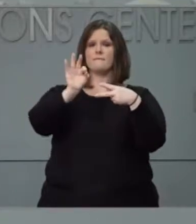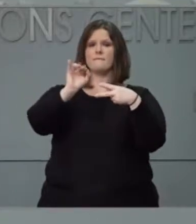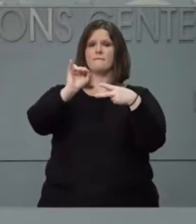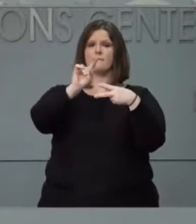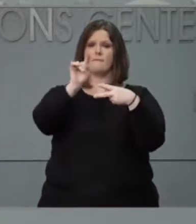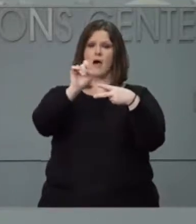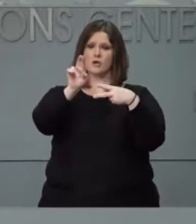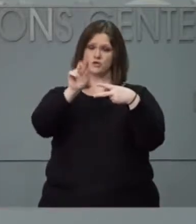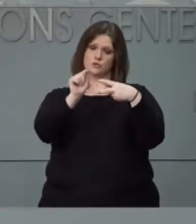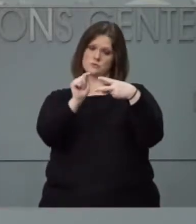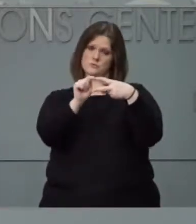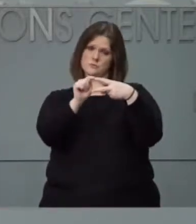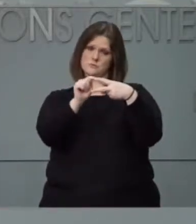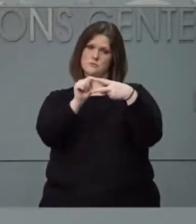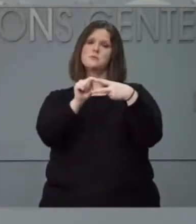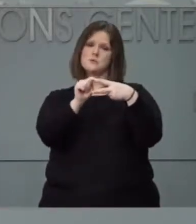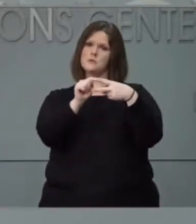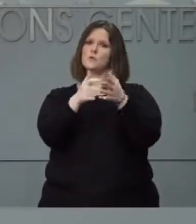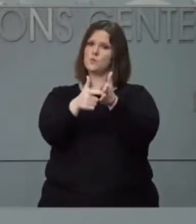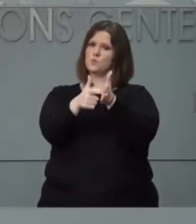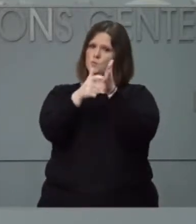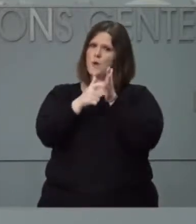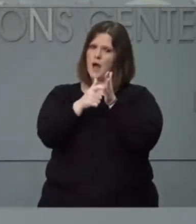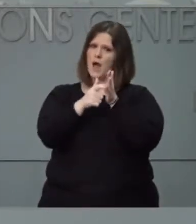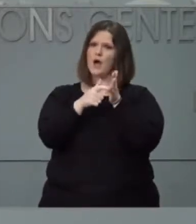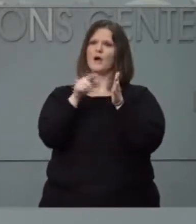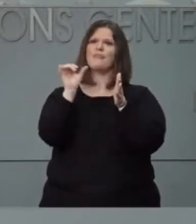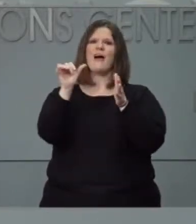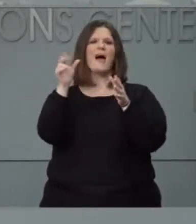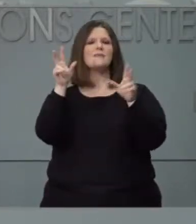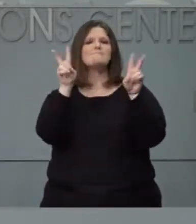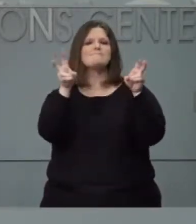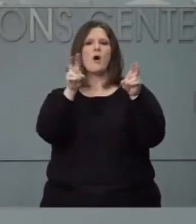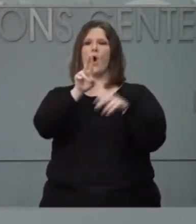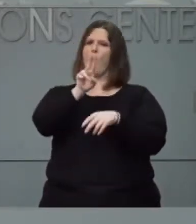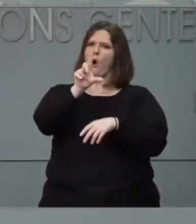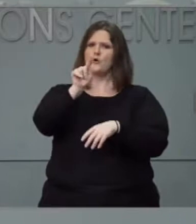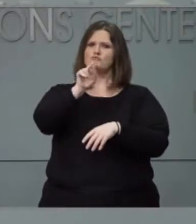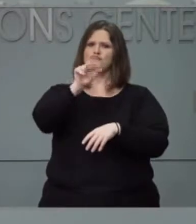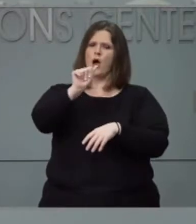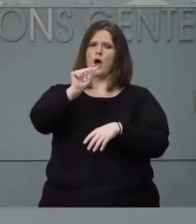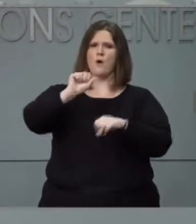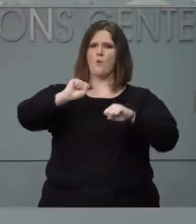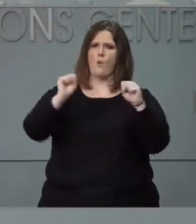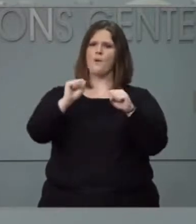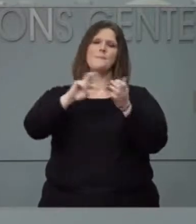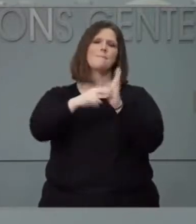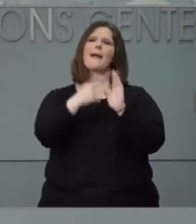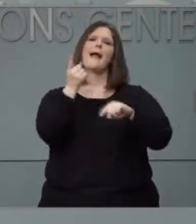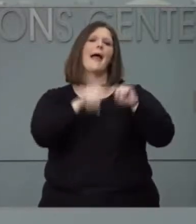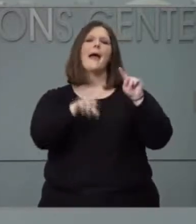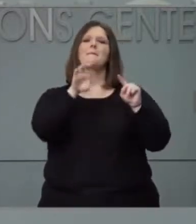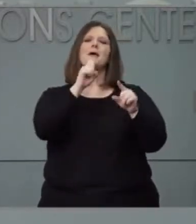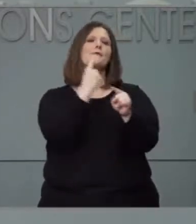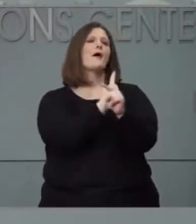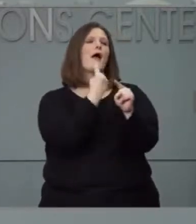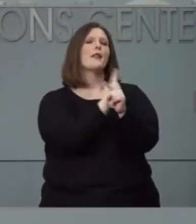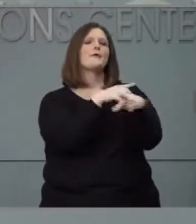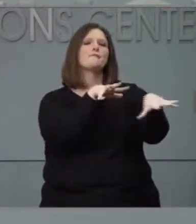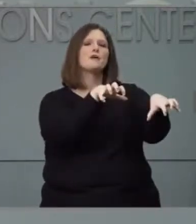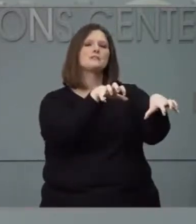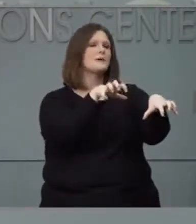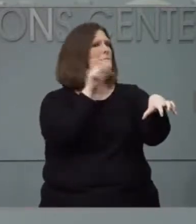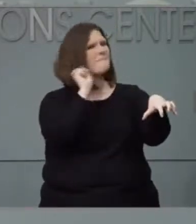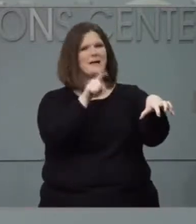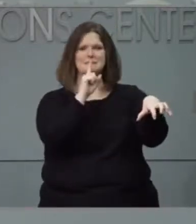particular, is one that requires what everyone's been talking about, which is ultra cold storage. I mean, it can't be in a normal freezer. It has to be even